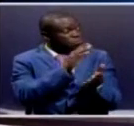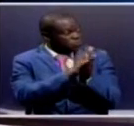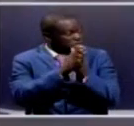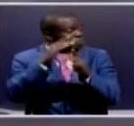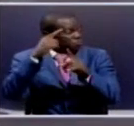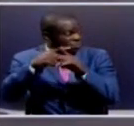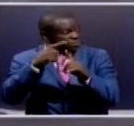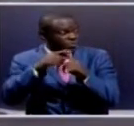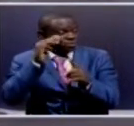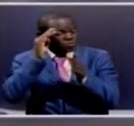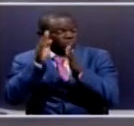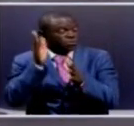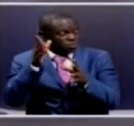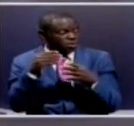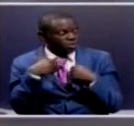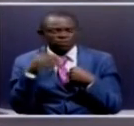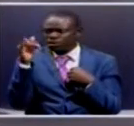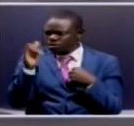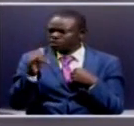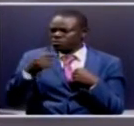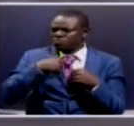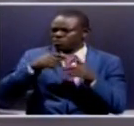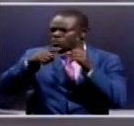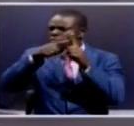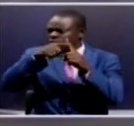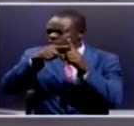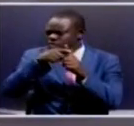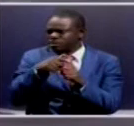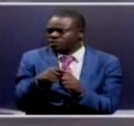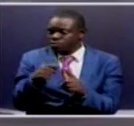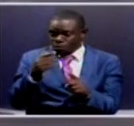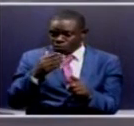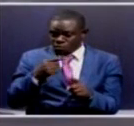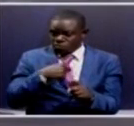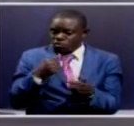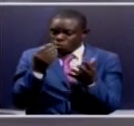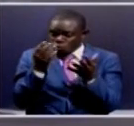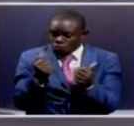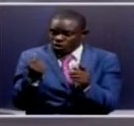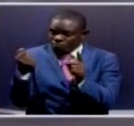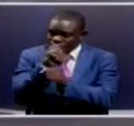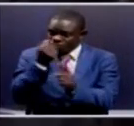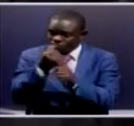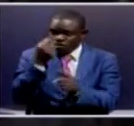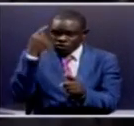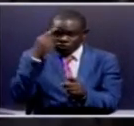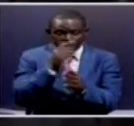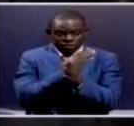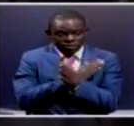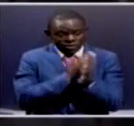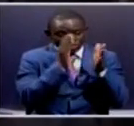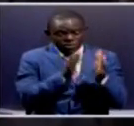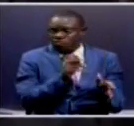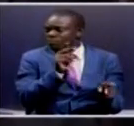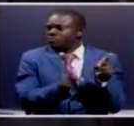be positive so that I can make my case to the Zambian people. I want to make my case to the